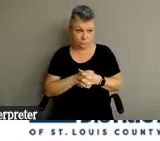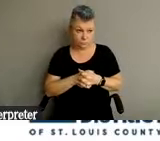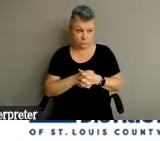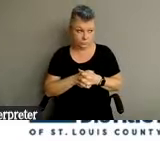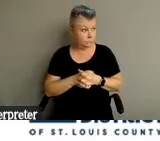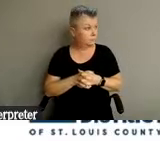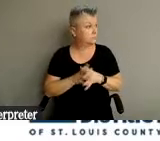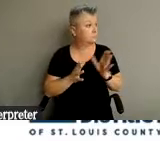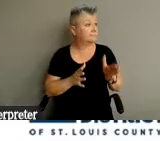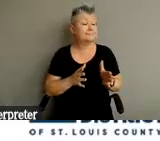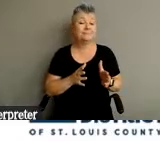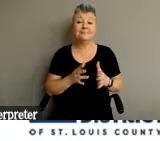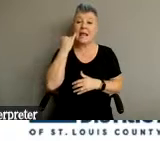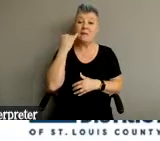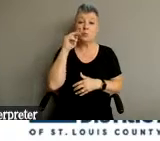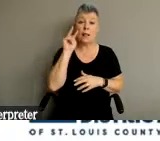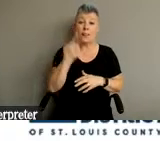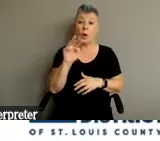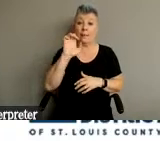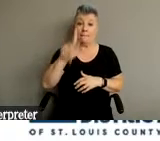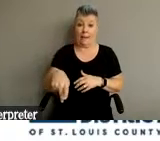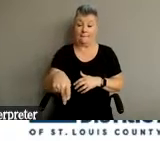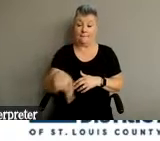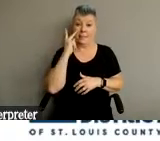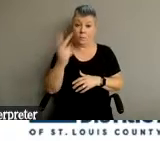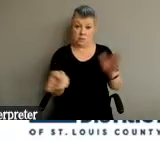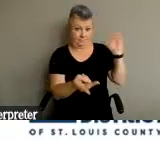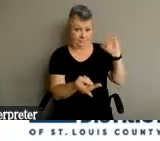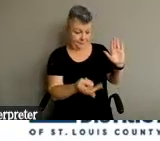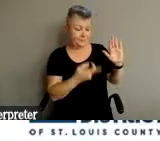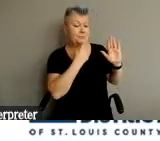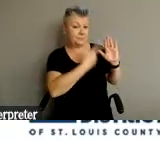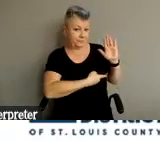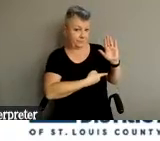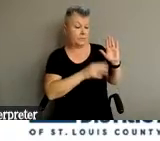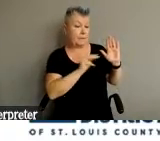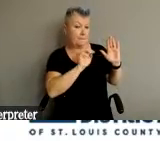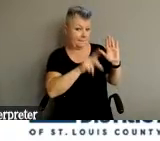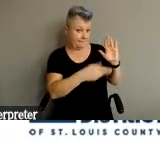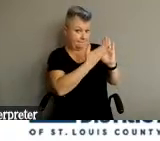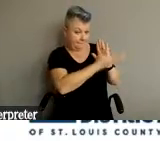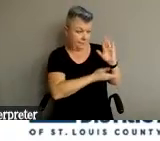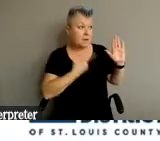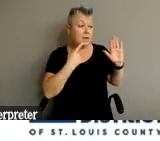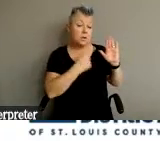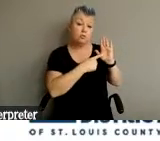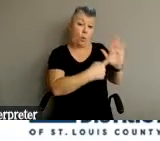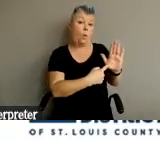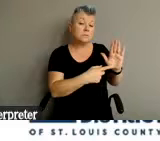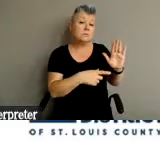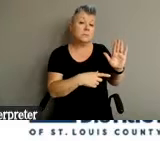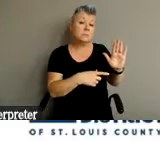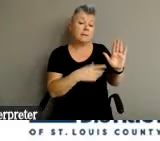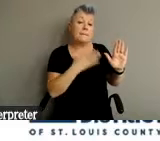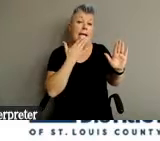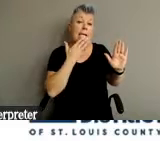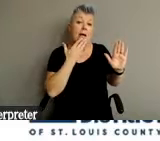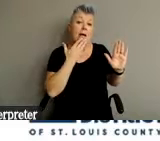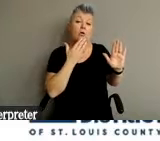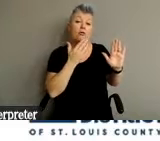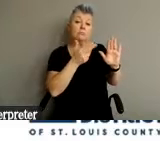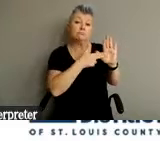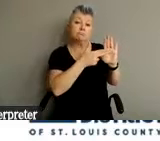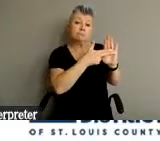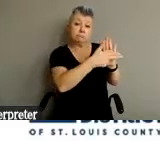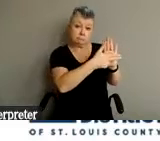So if you would look at the map that's provided, and there's a larger copy in your packet, it does show the color, by color coding.